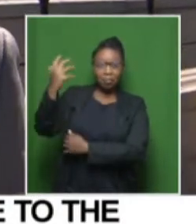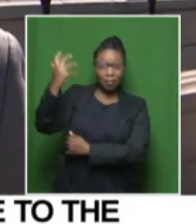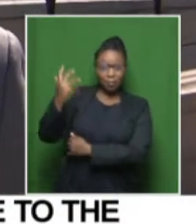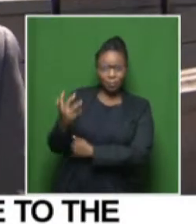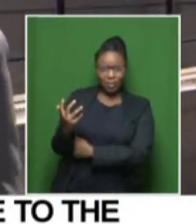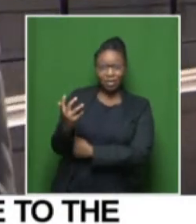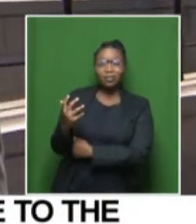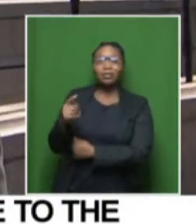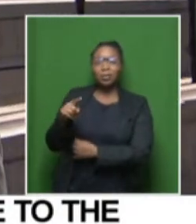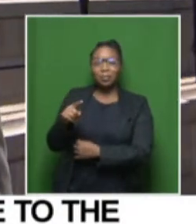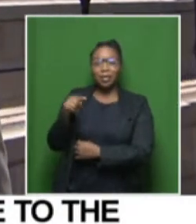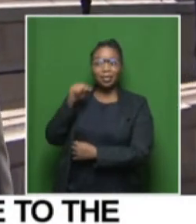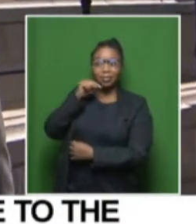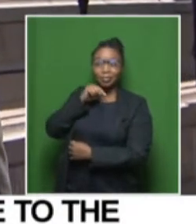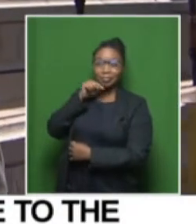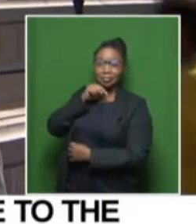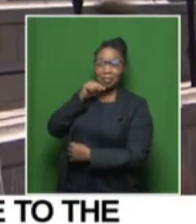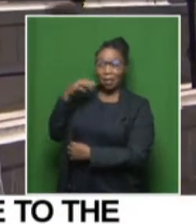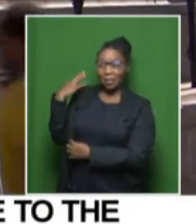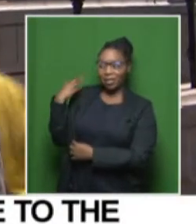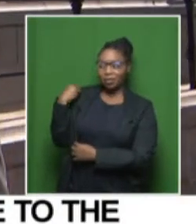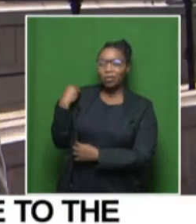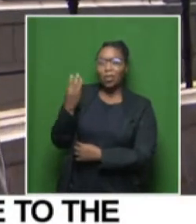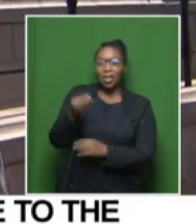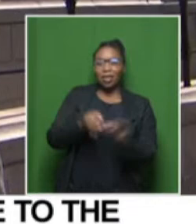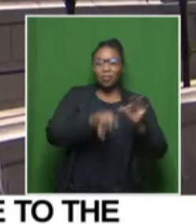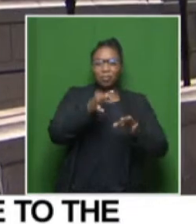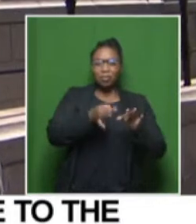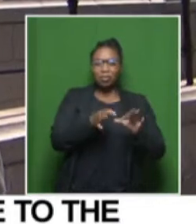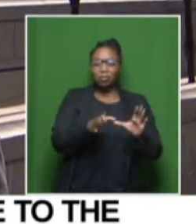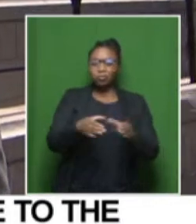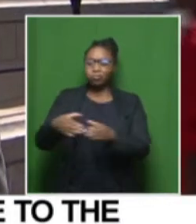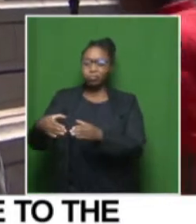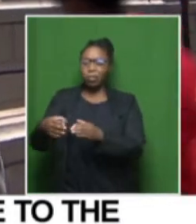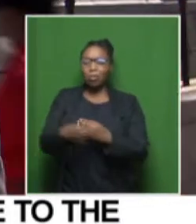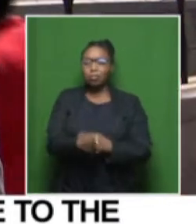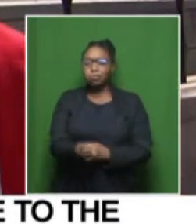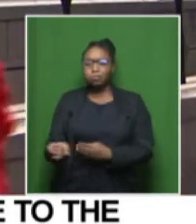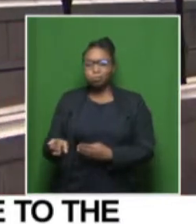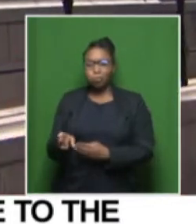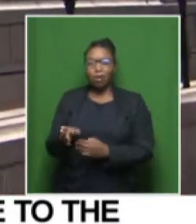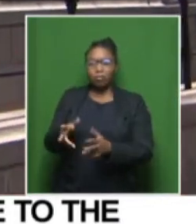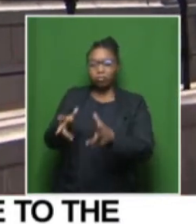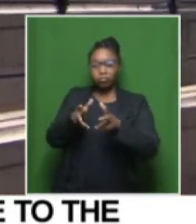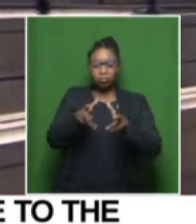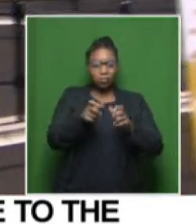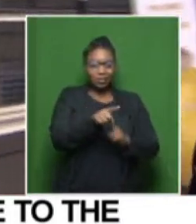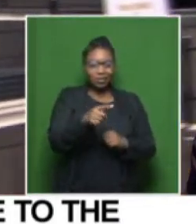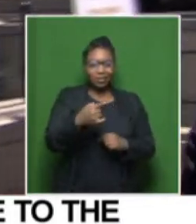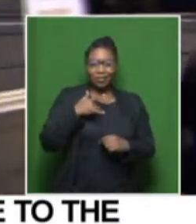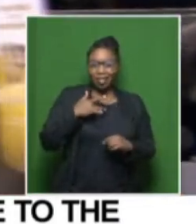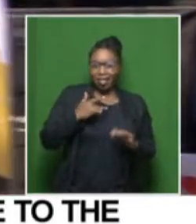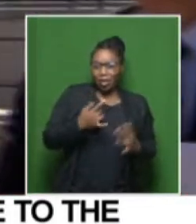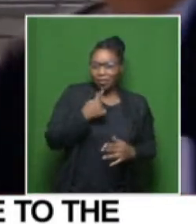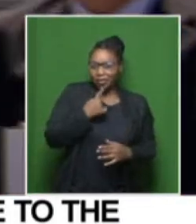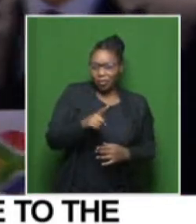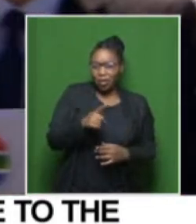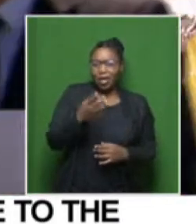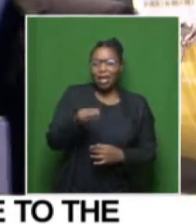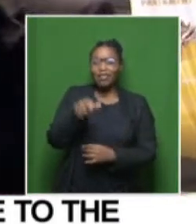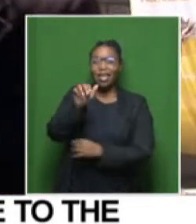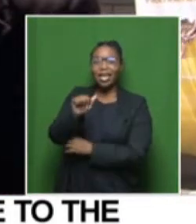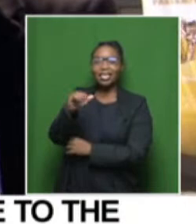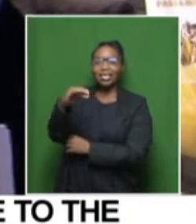going to be taking political reactions from the political parties right here in the precinct. First up is ACDP Chief Whip, Mr.